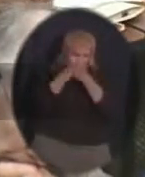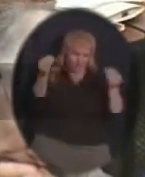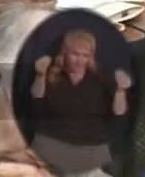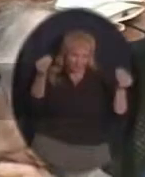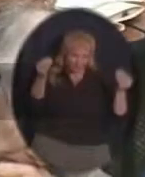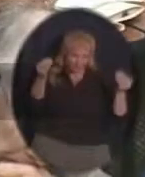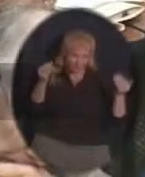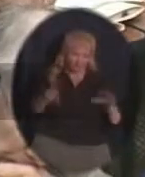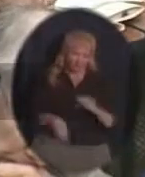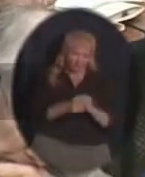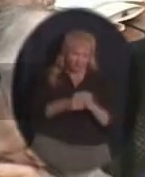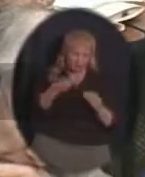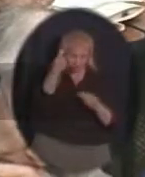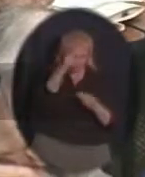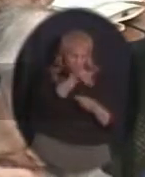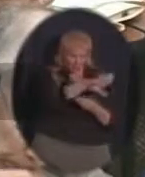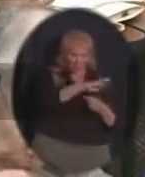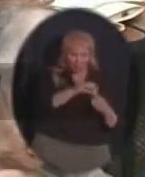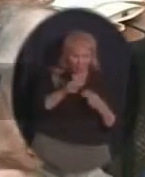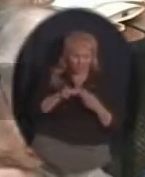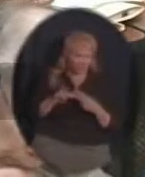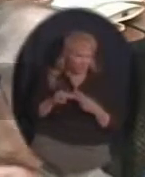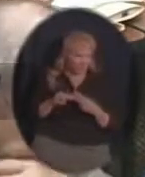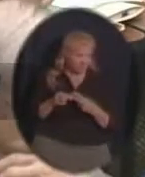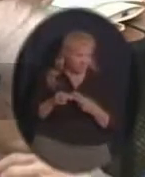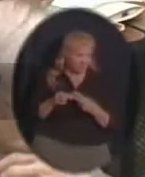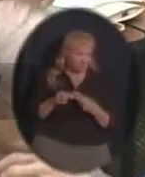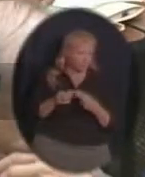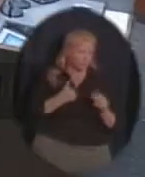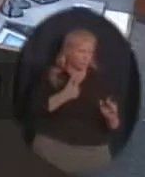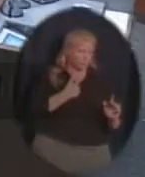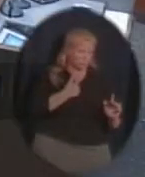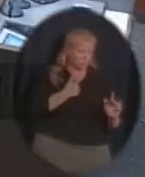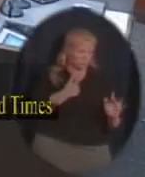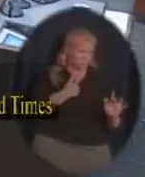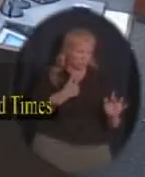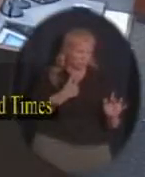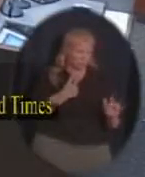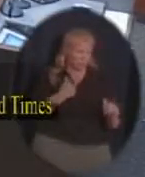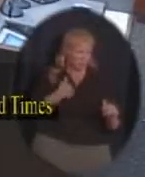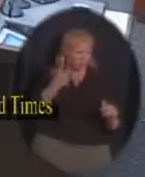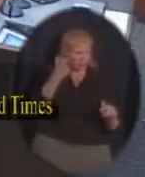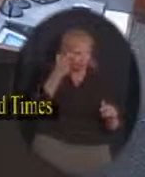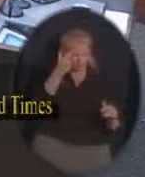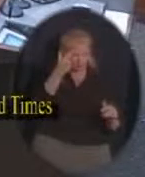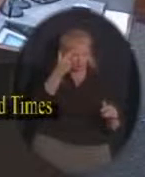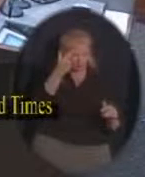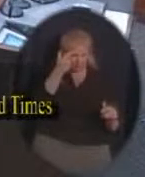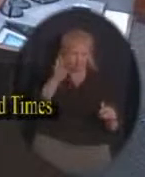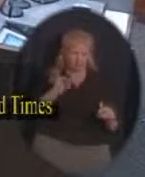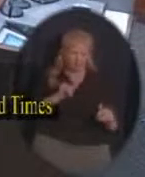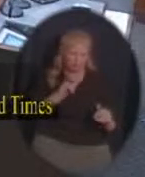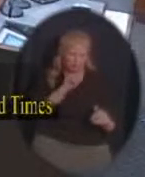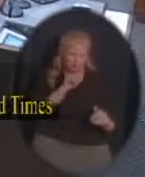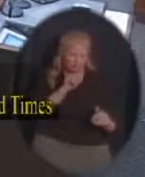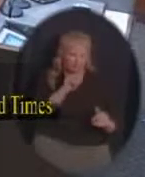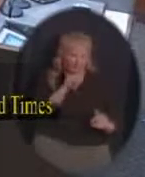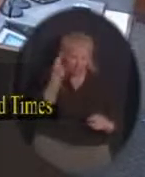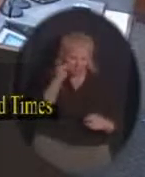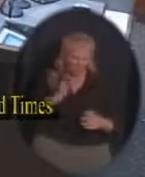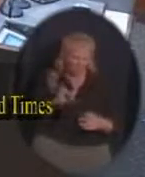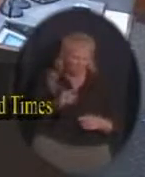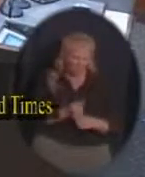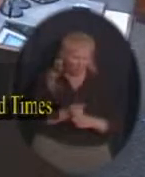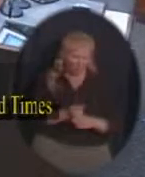available. I personally, this is just me, can be there for the end-of-the-year transaction and vote on that, but if the meeting is extended, I have